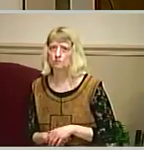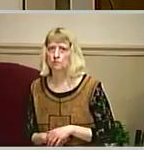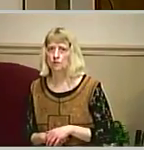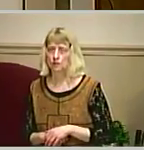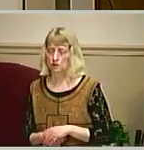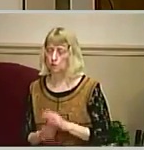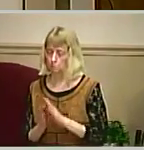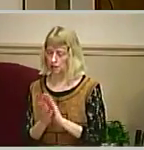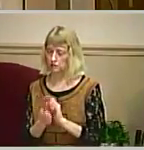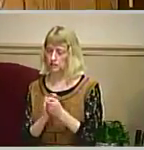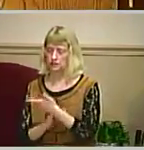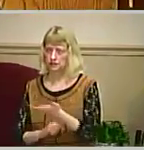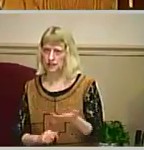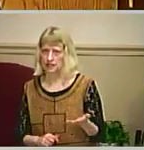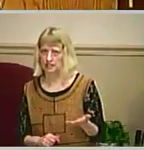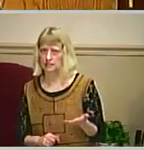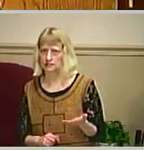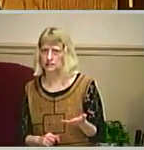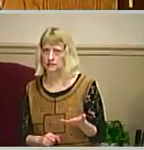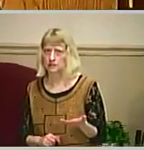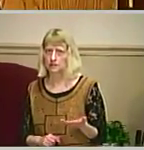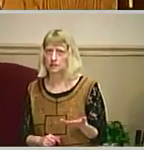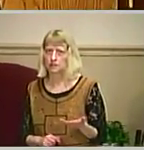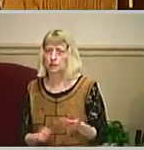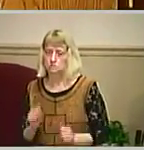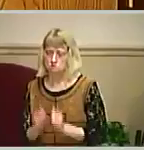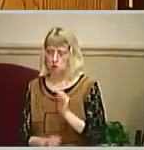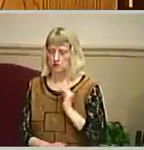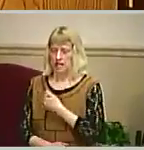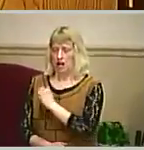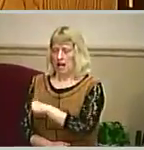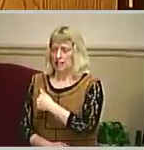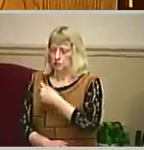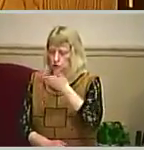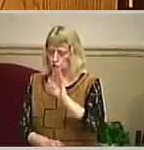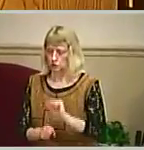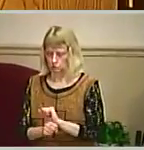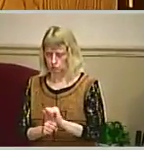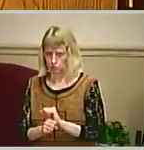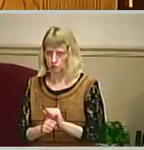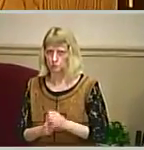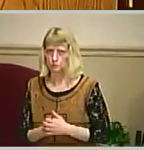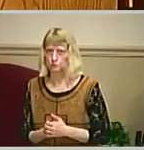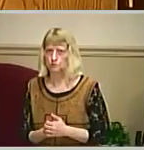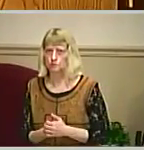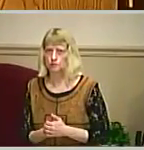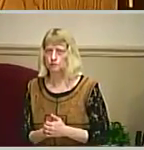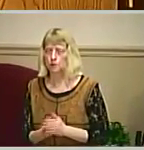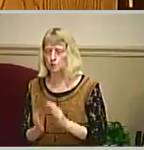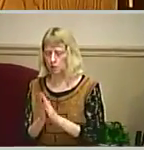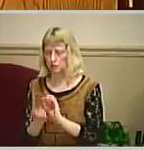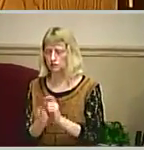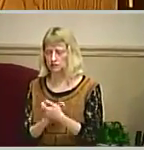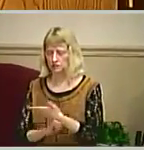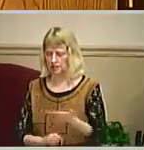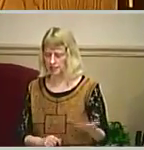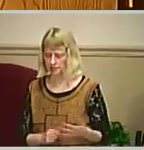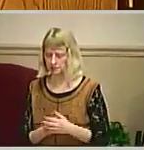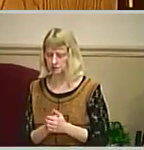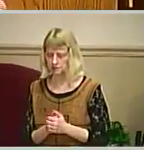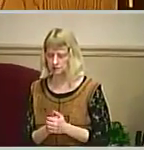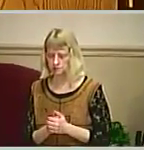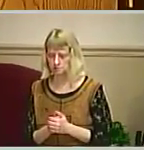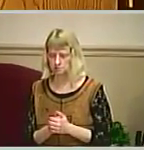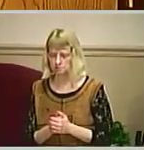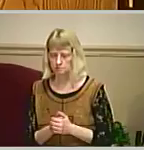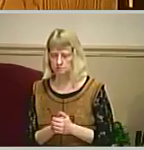Prayer does change things. Mainly, it changes our attitude to what God's doing. But it changes things. And he